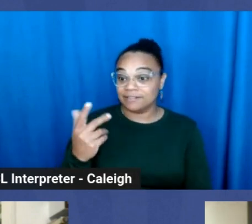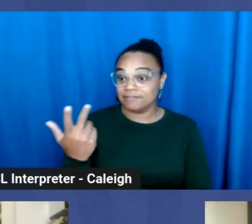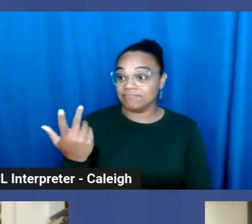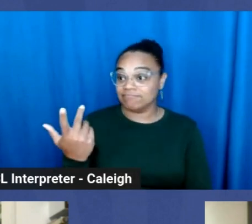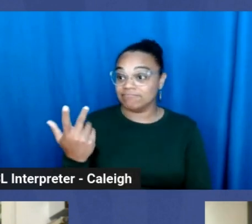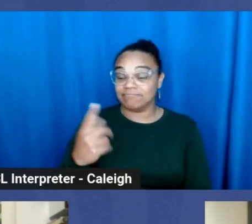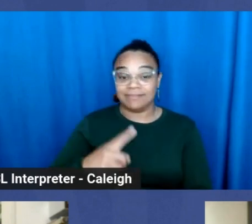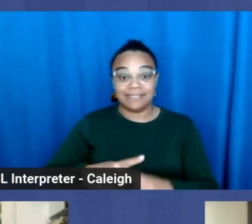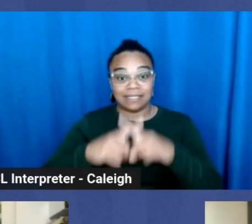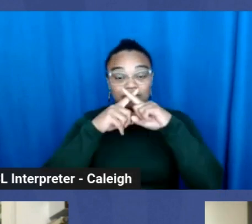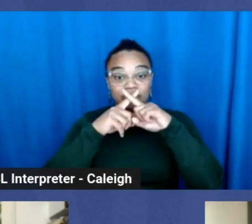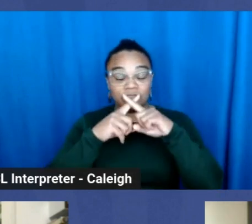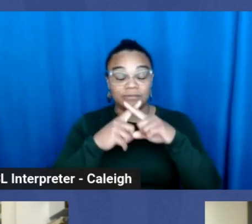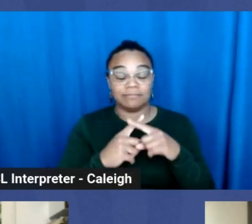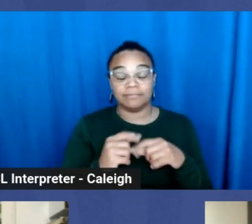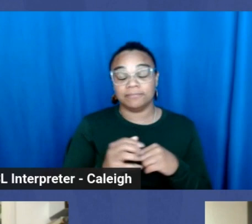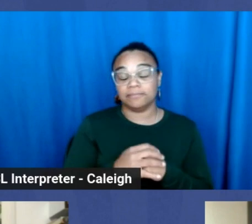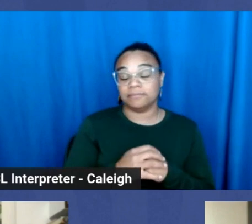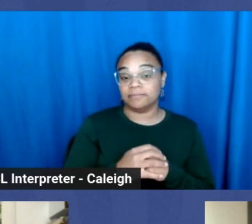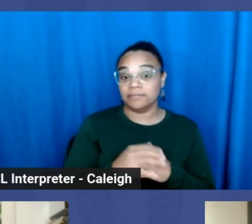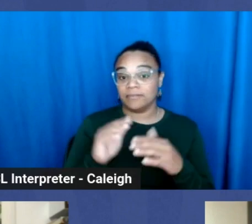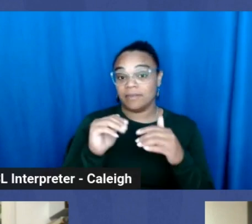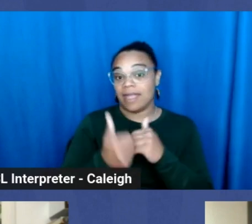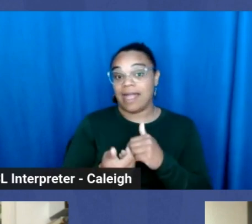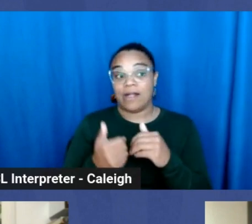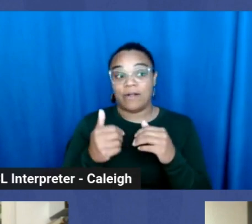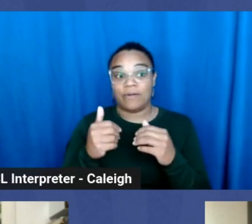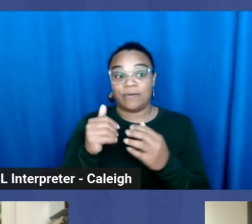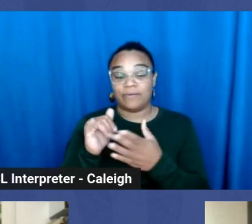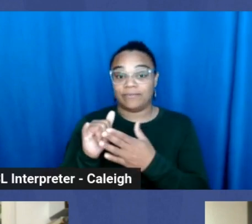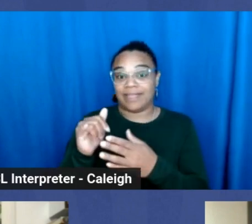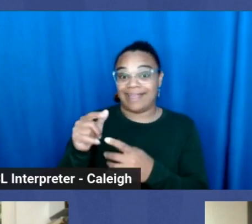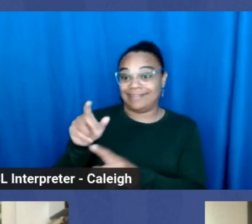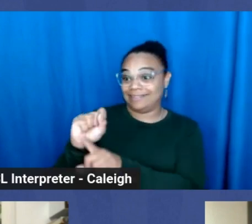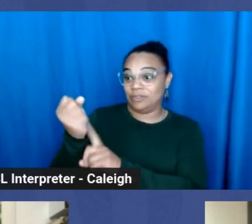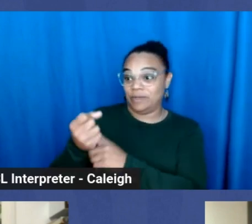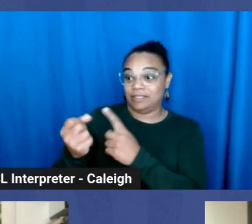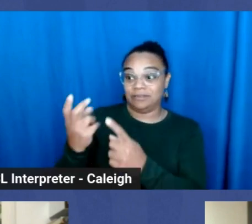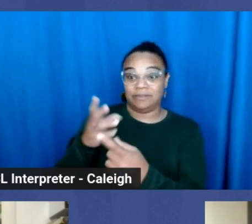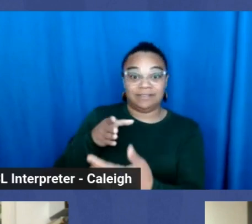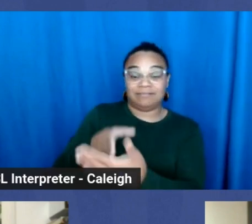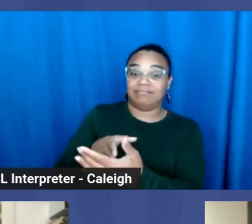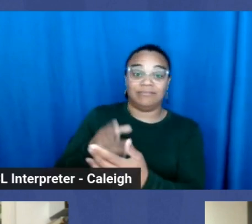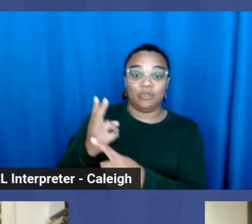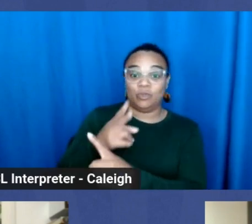were censored and how it could have been used against you as a weapon?